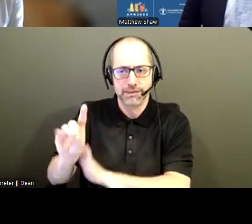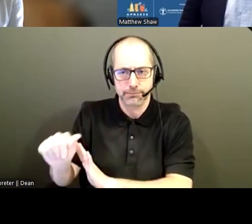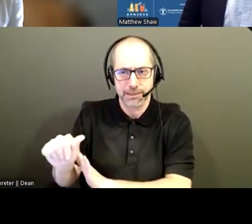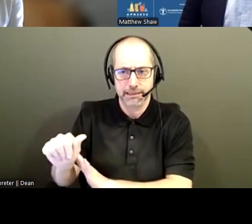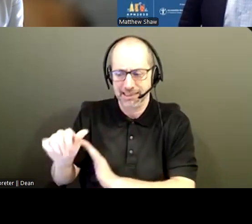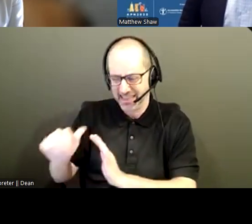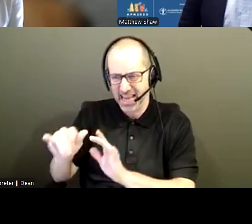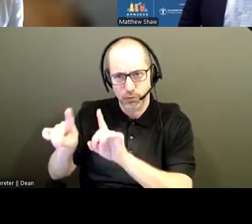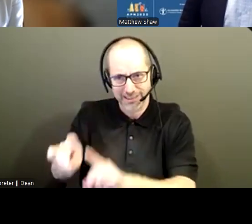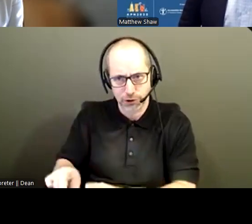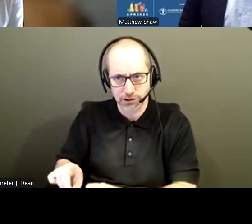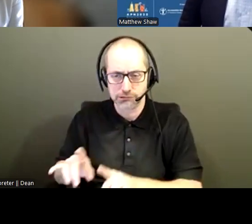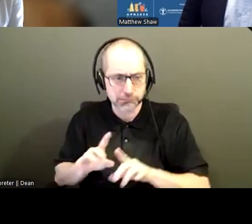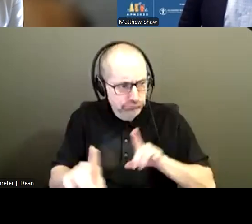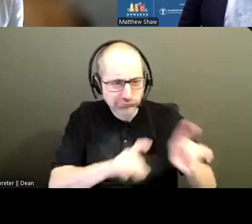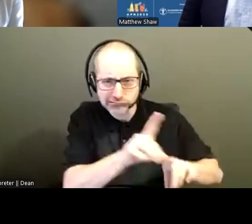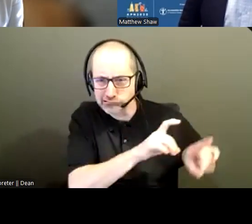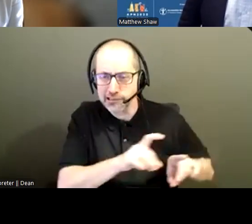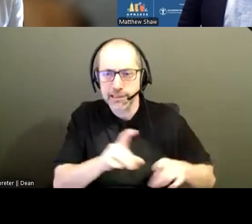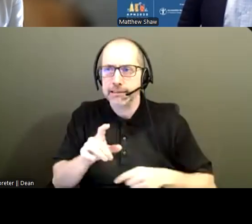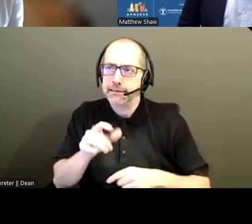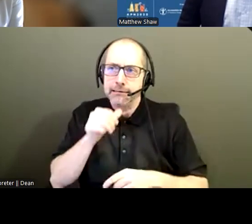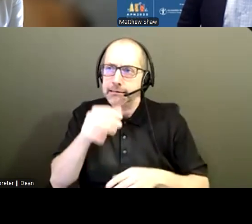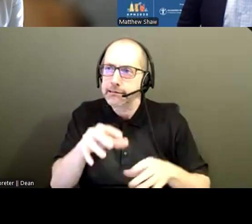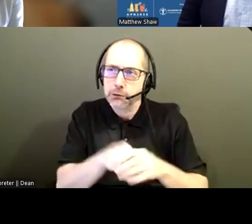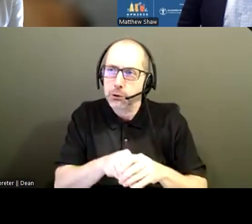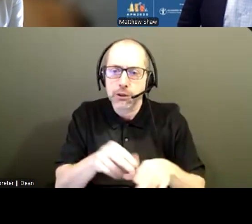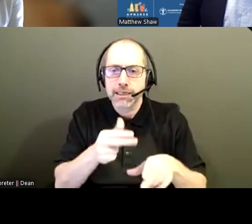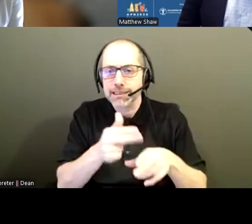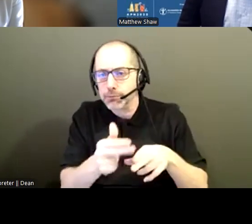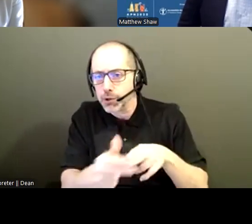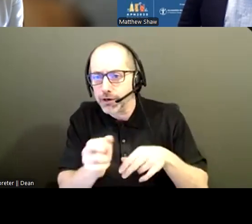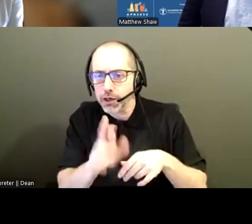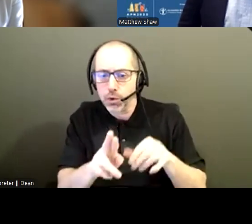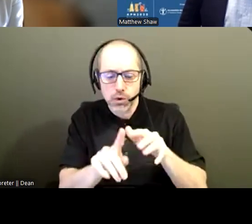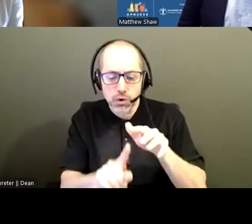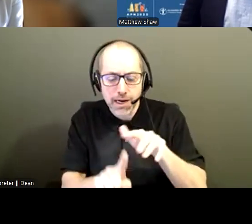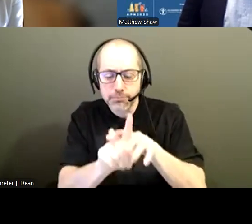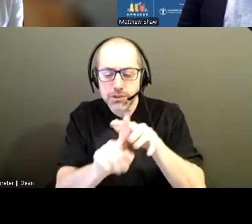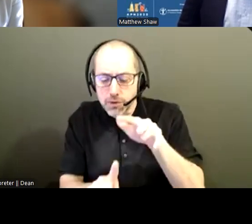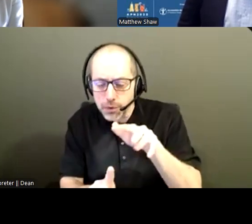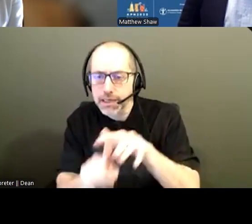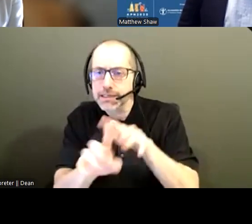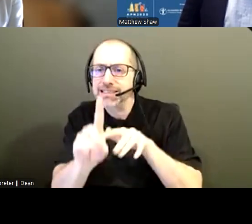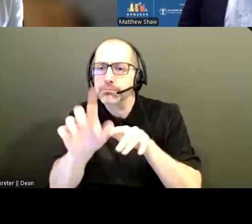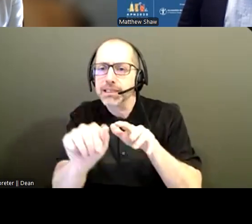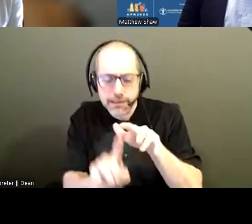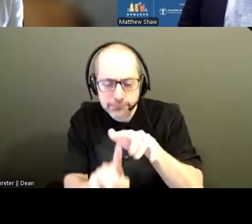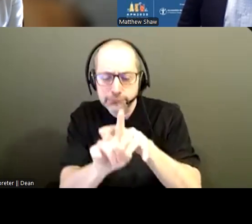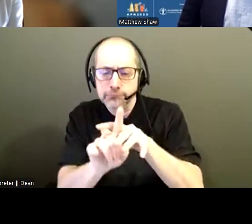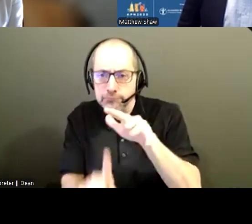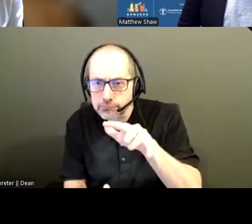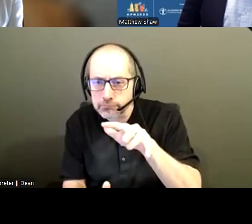did not include things like temporary or episodic disability. There was no room for that within